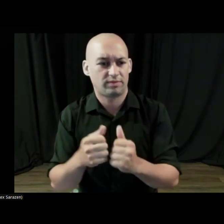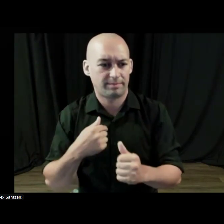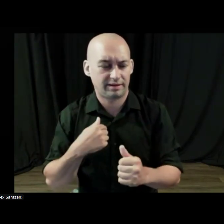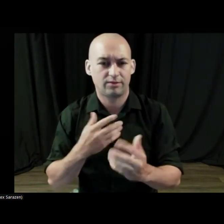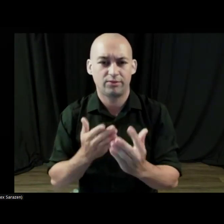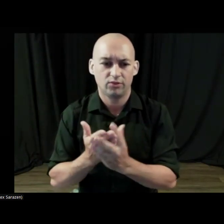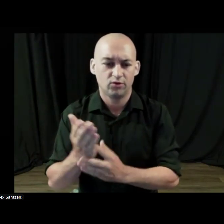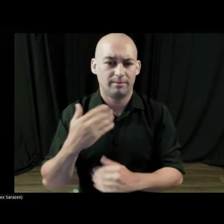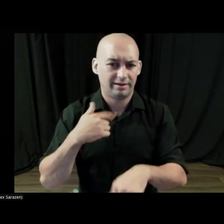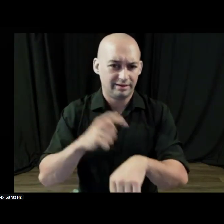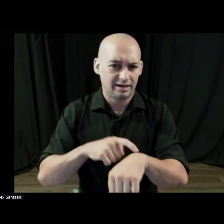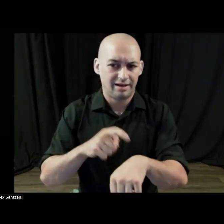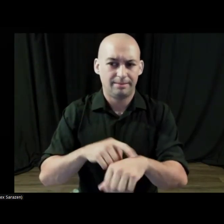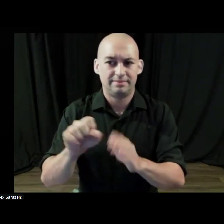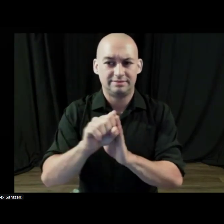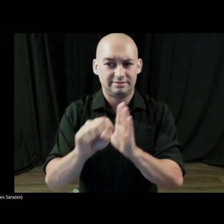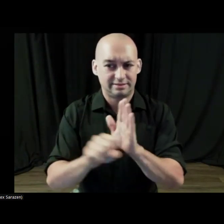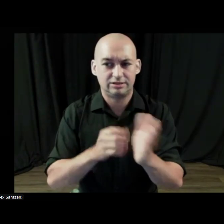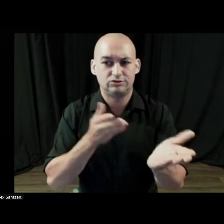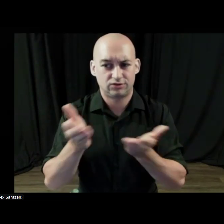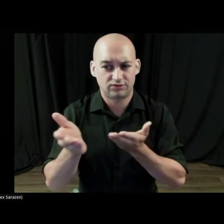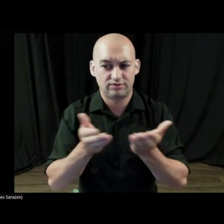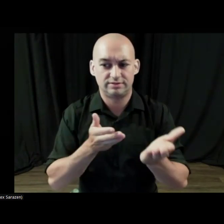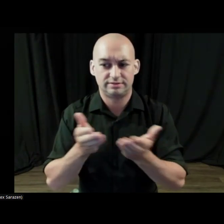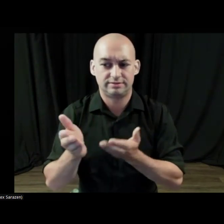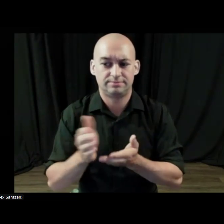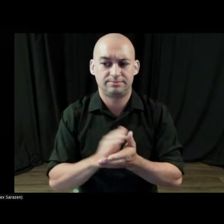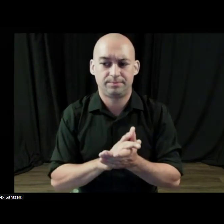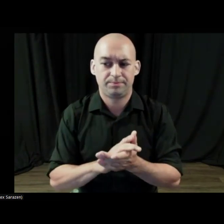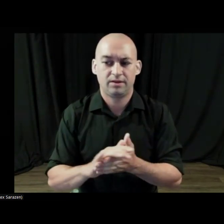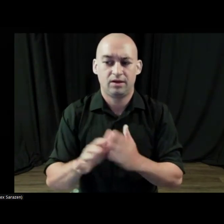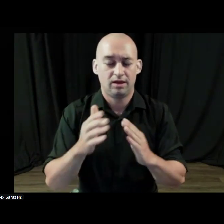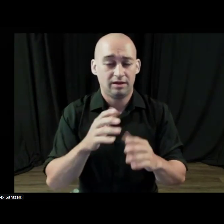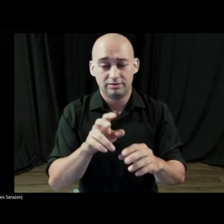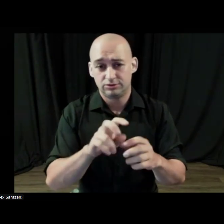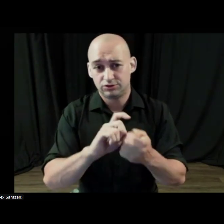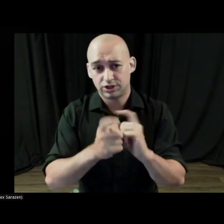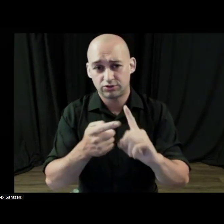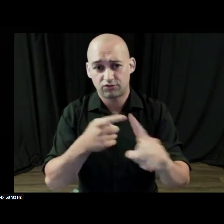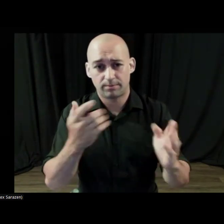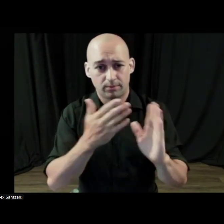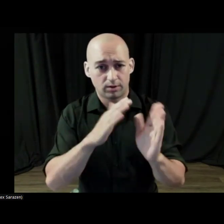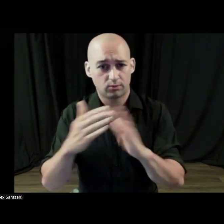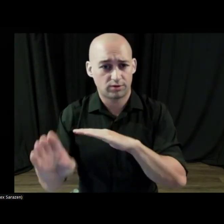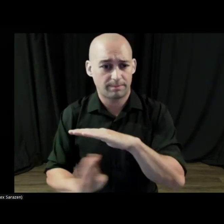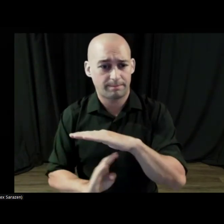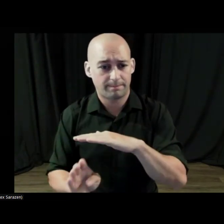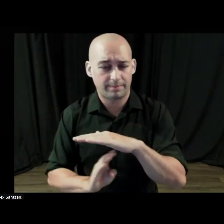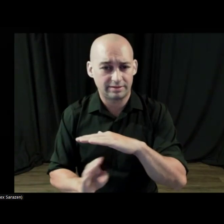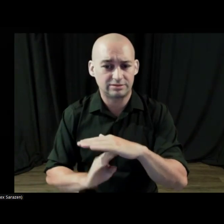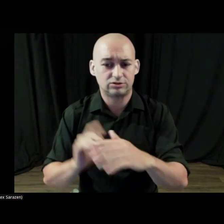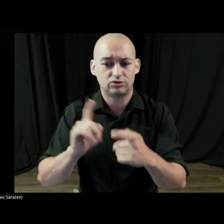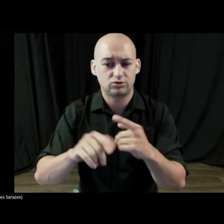state service. As I transitioned from a community-based organization or CBO land into state